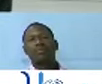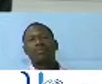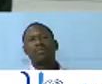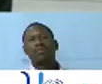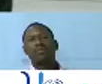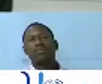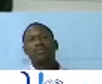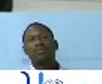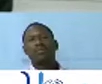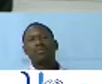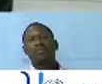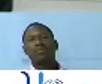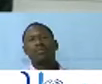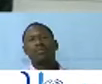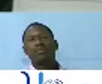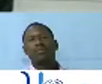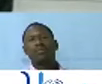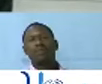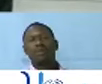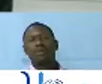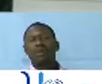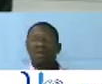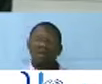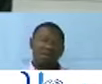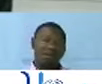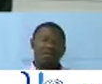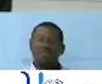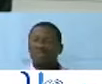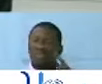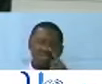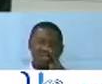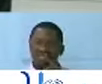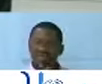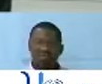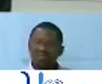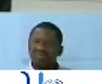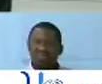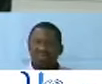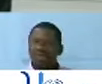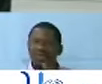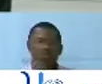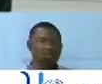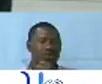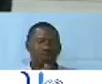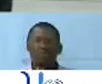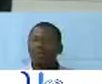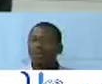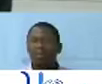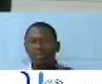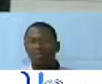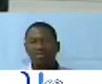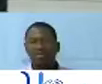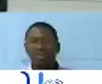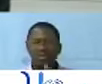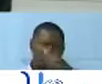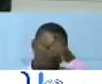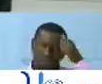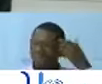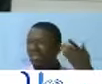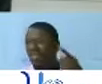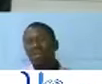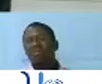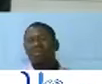we just manage the situation to the best of our ability at the time or how we saw it.